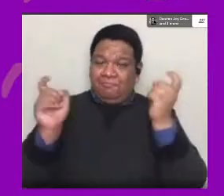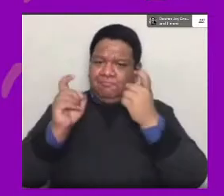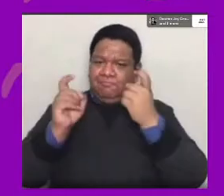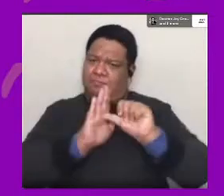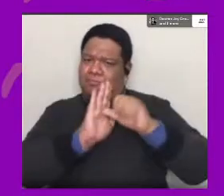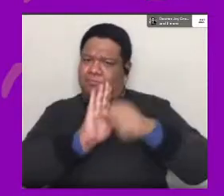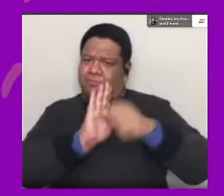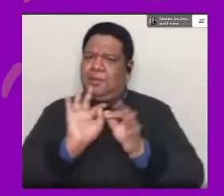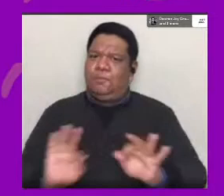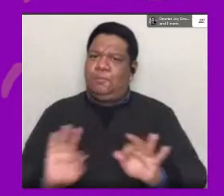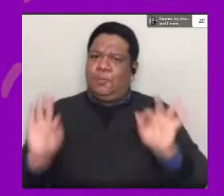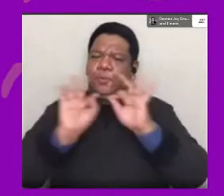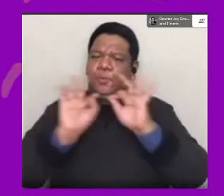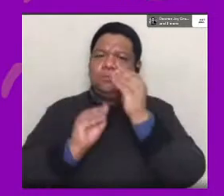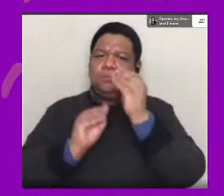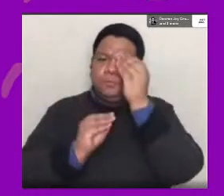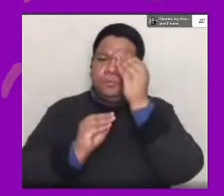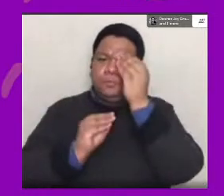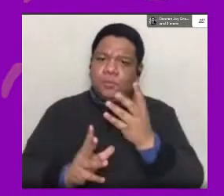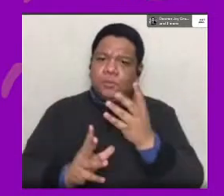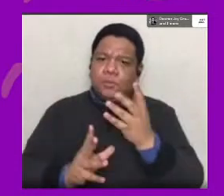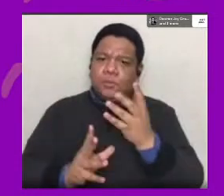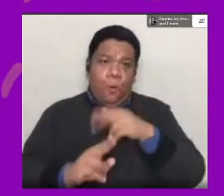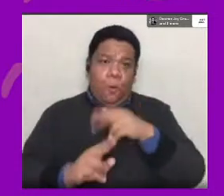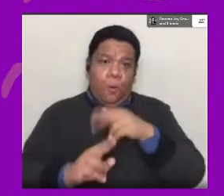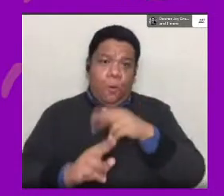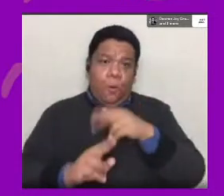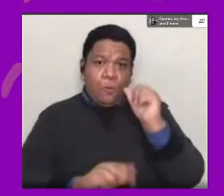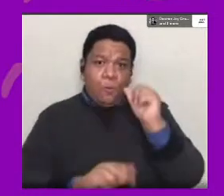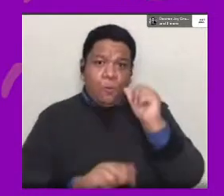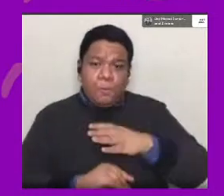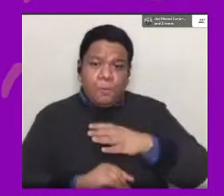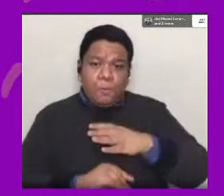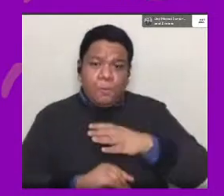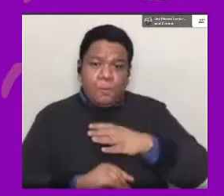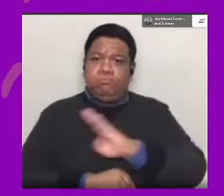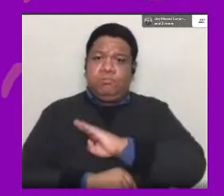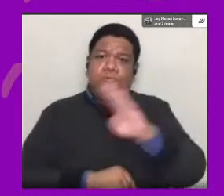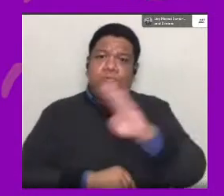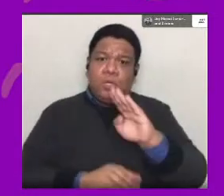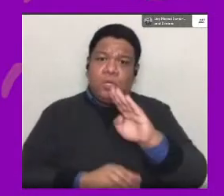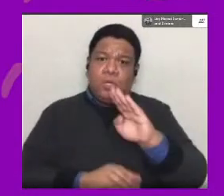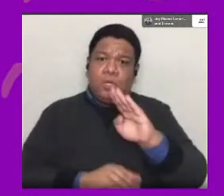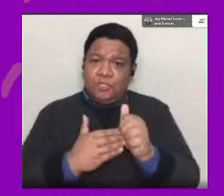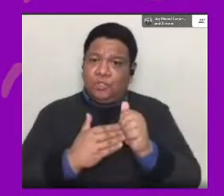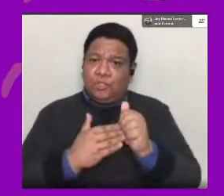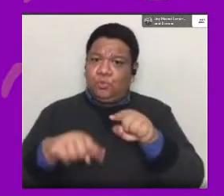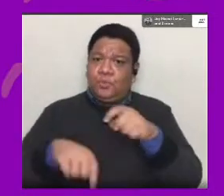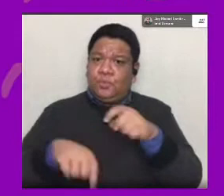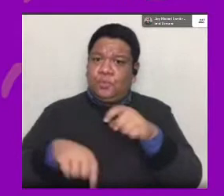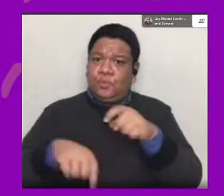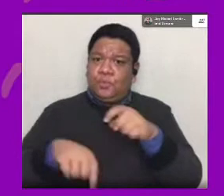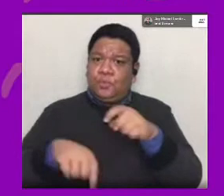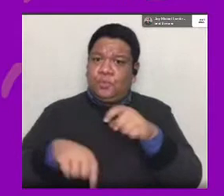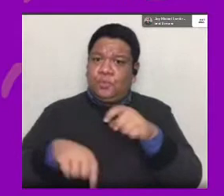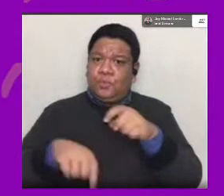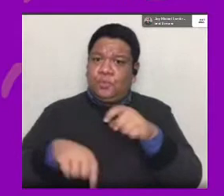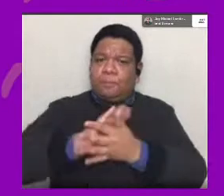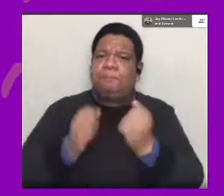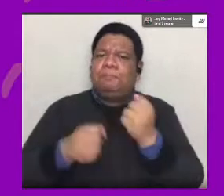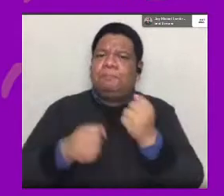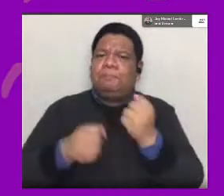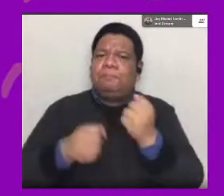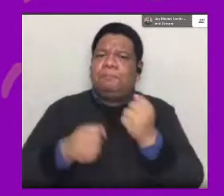message. The way we honor women's courage and leadership during the pandemic is to ensure